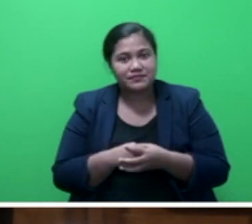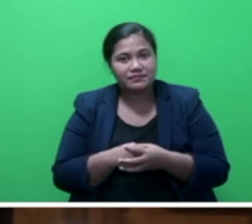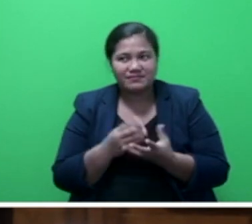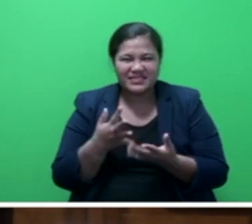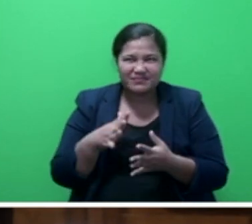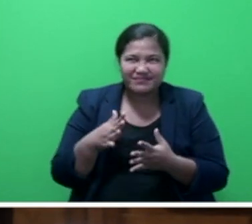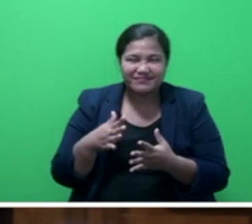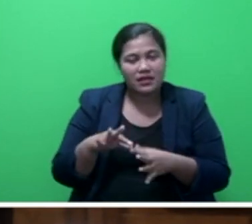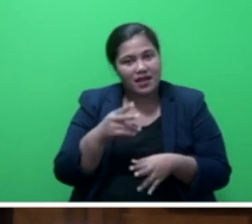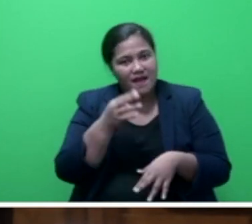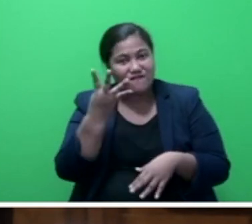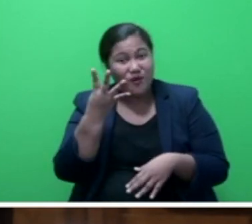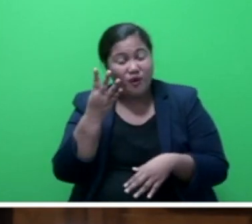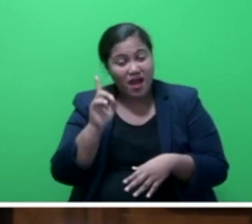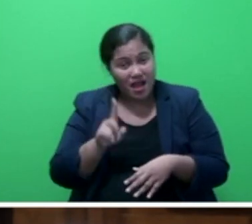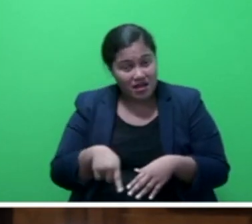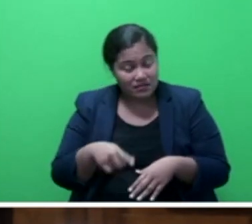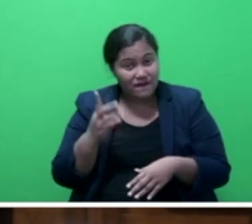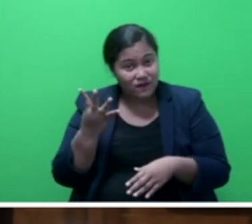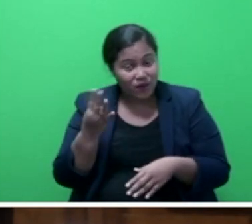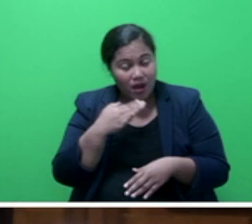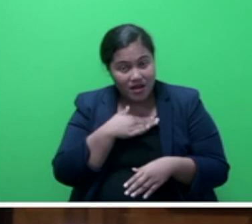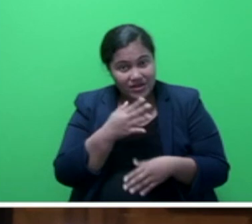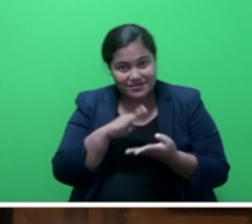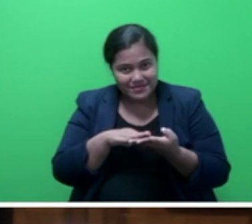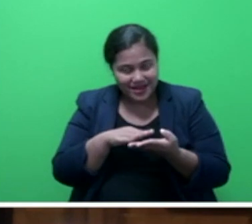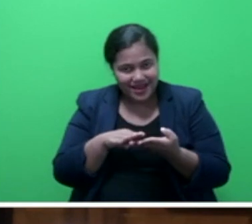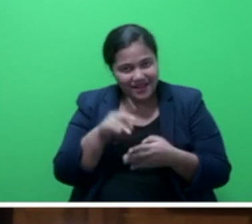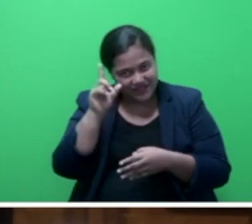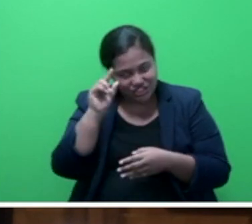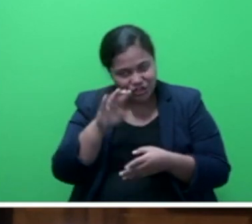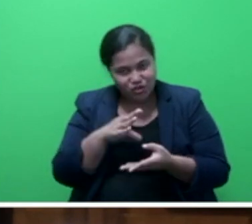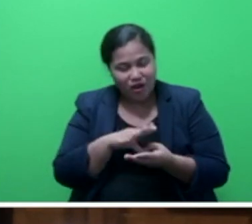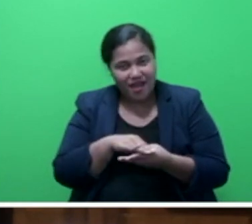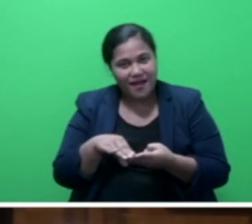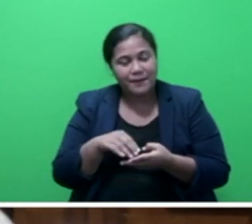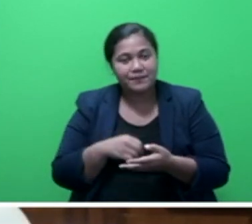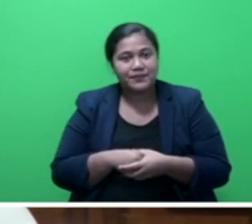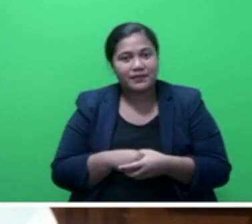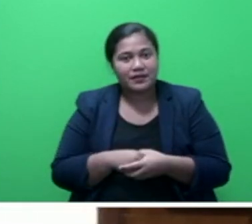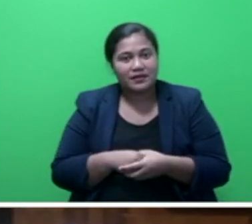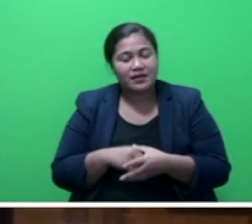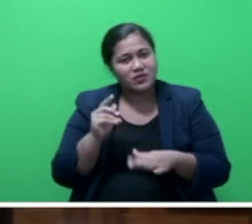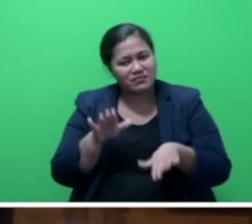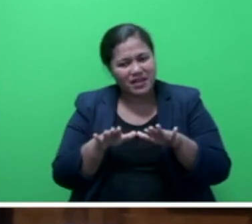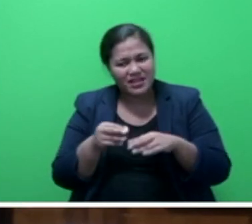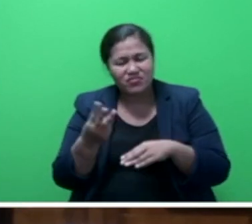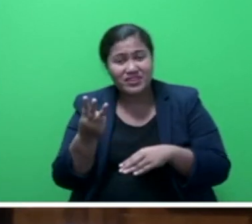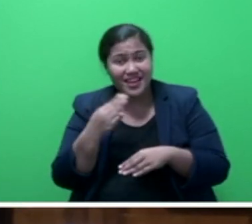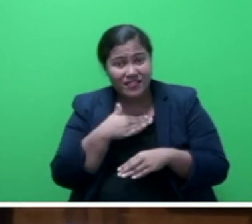400 million Fijian dollars. And then the balance, Mr. Speaker, sir, is the $300